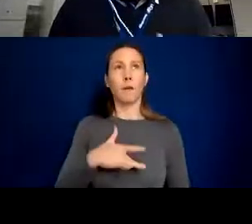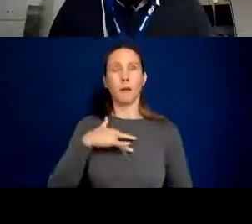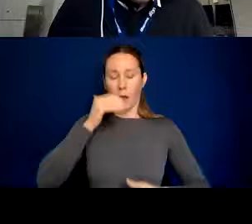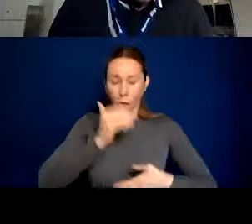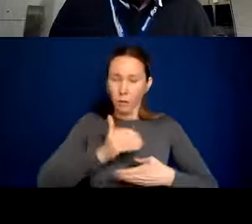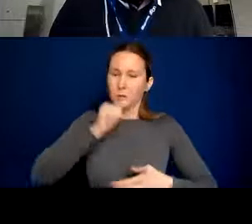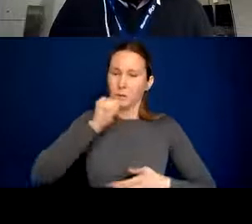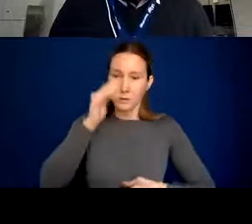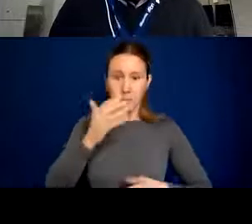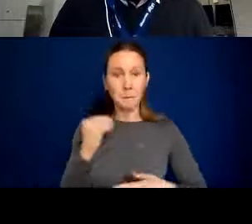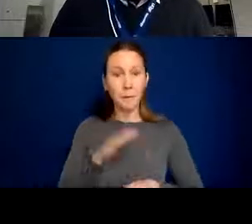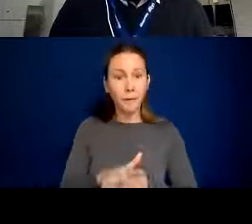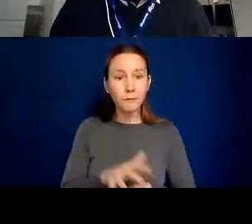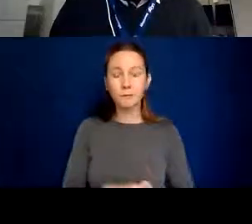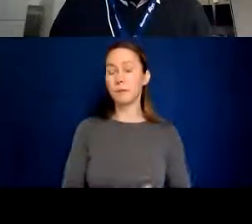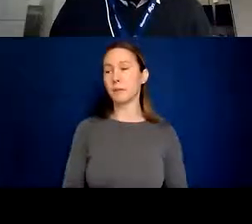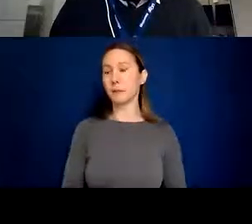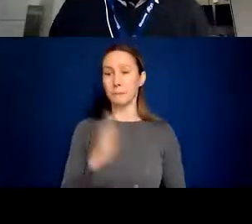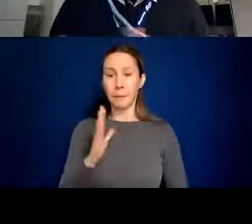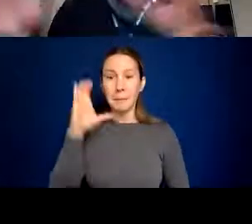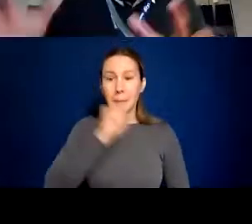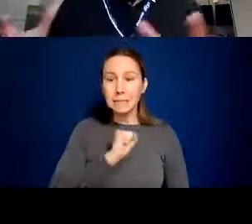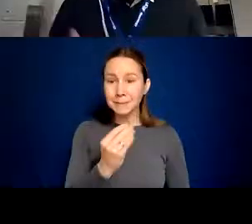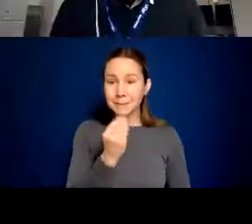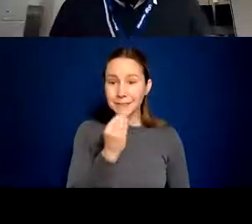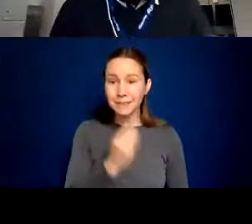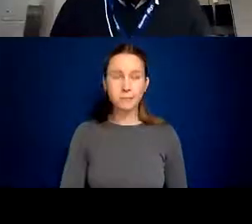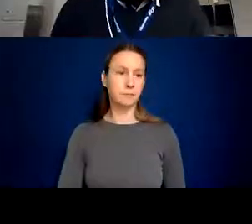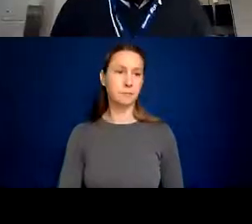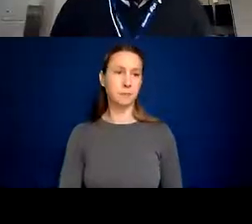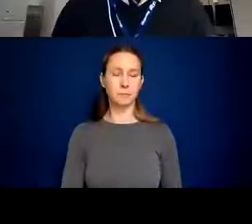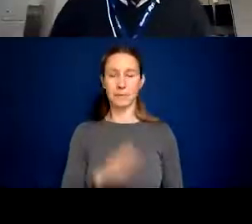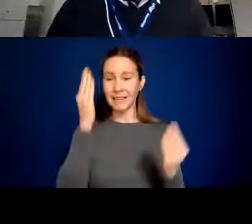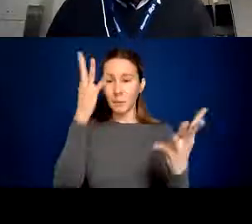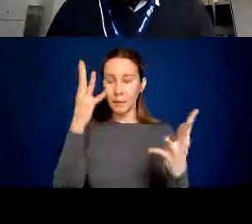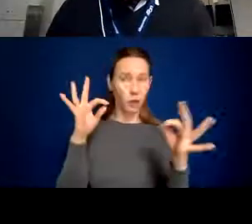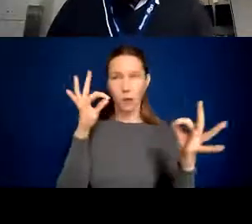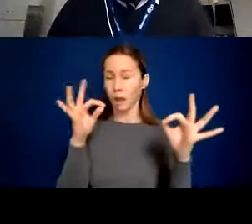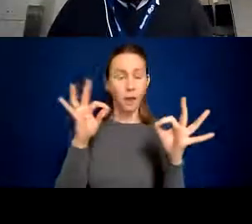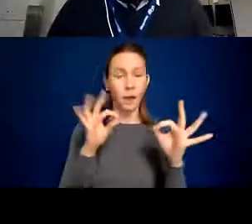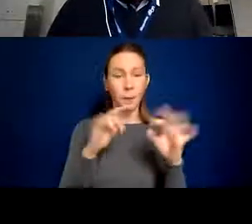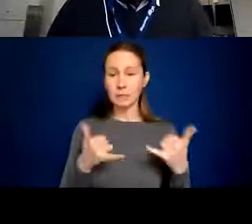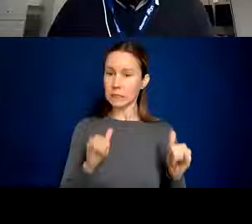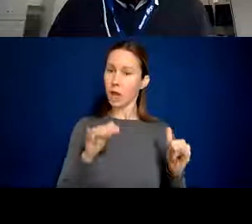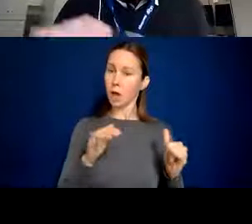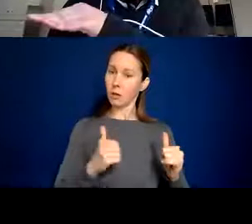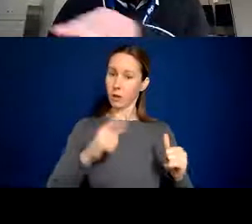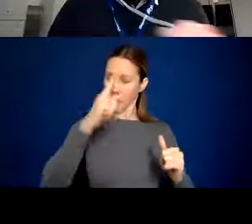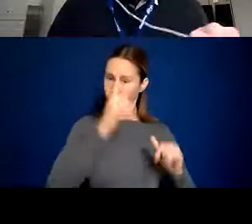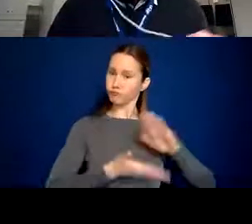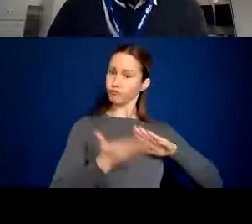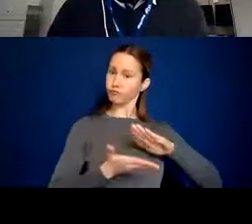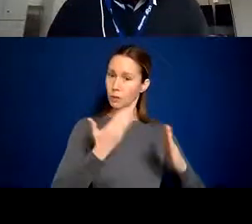can skip a meal. You can be distracted by a lot of information, and still you're going to perform well, right?